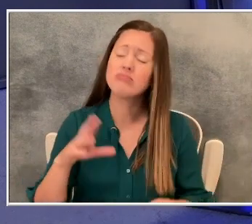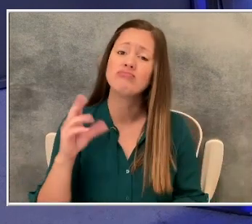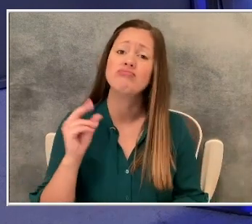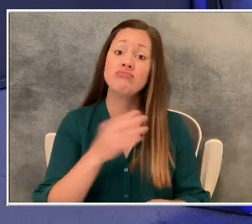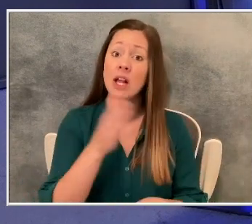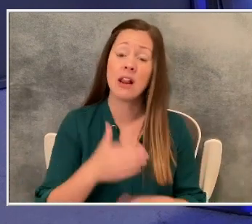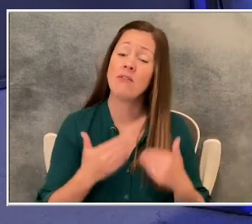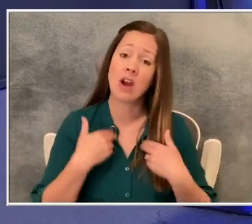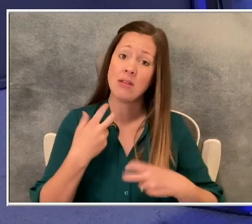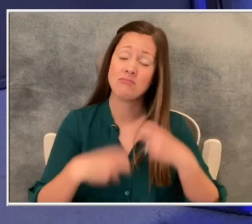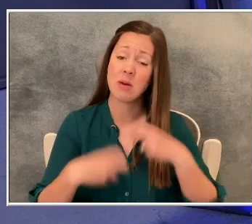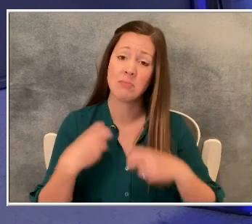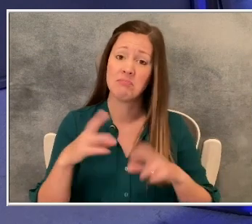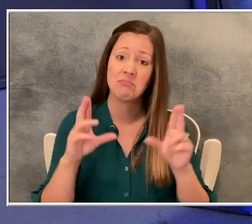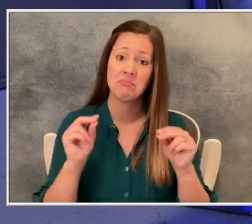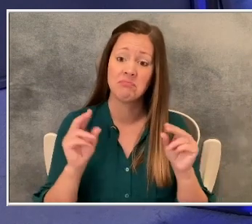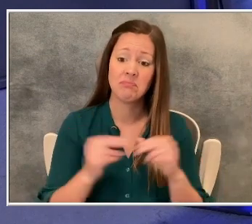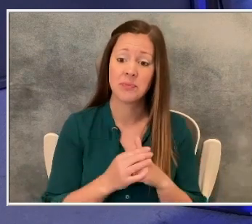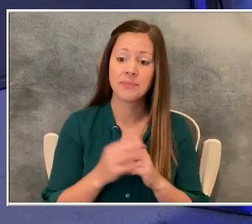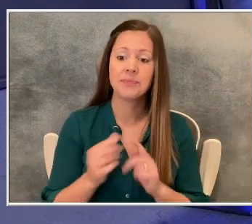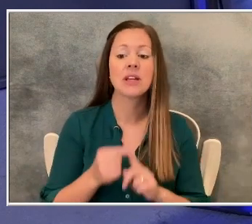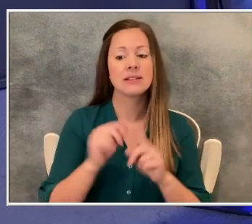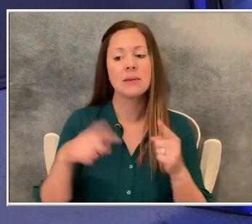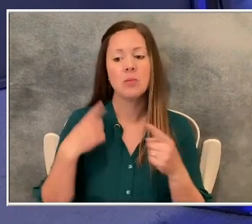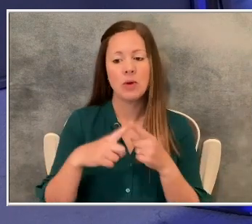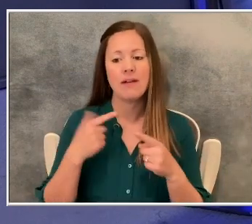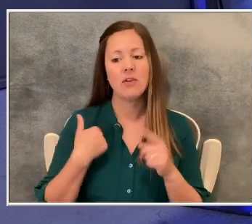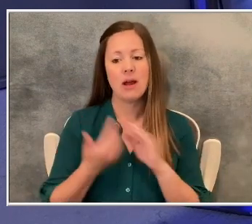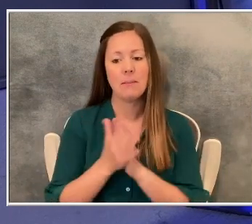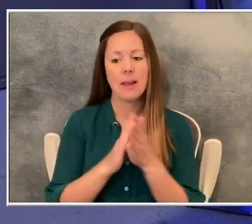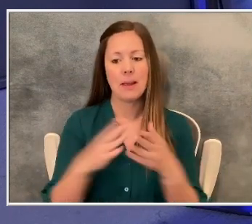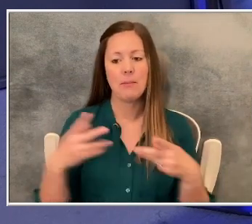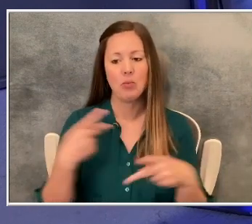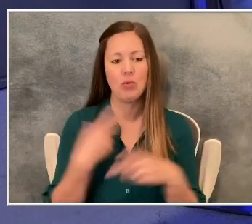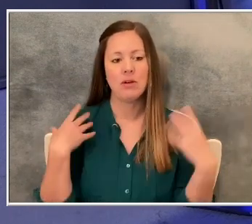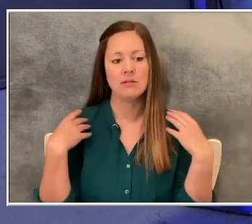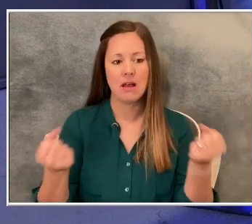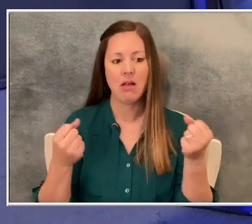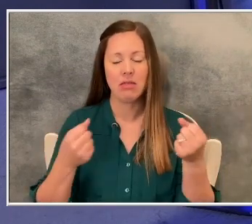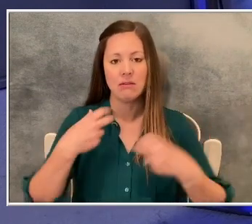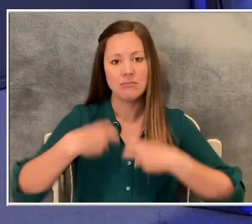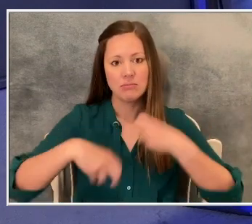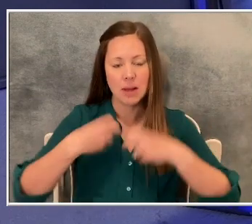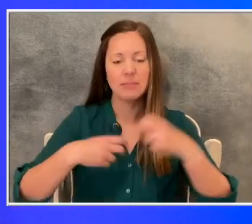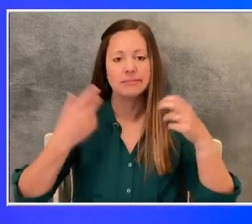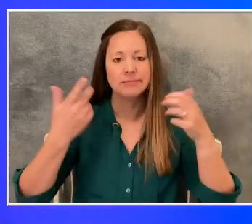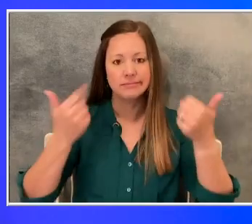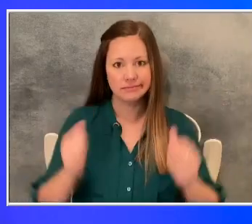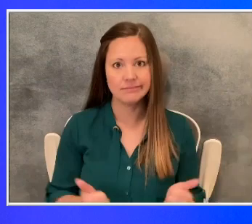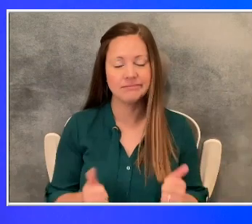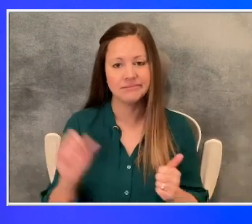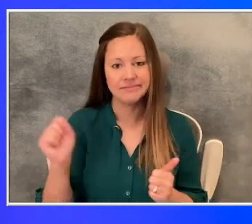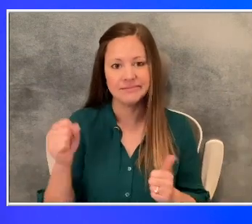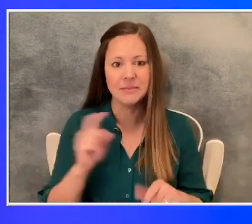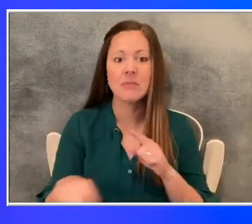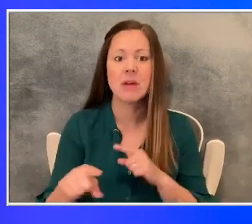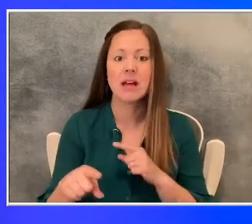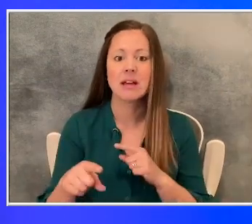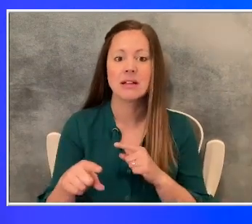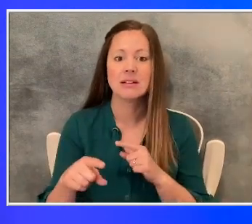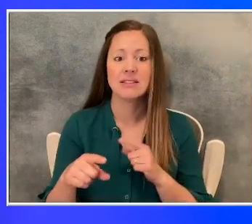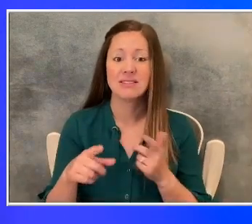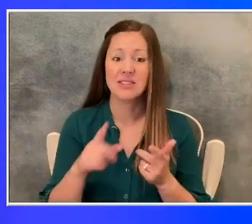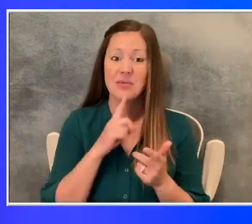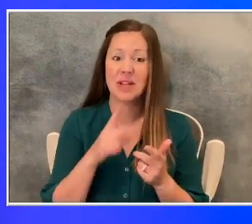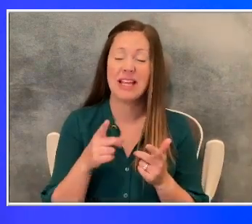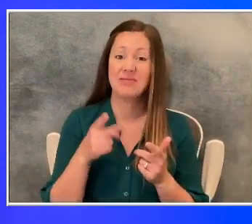Excellent. Except when it got worse. Yeah. Then I had a problem with walking, but yeah, no, it turned into gangrene, and that's when they had